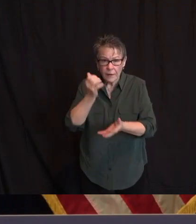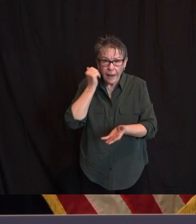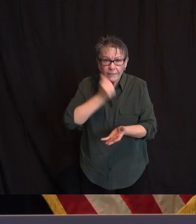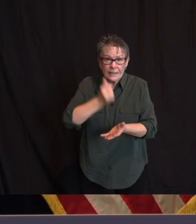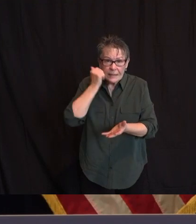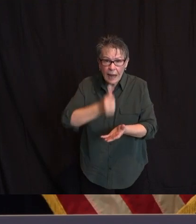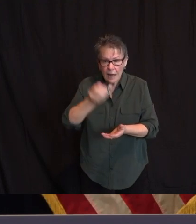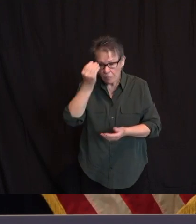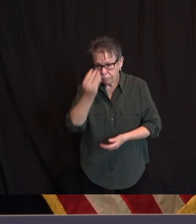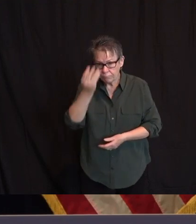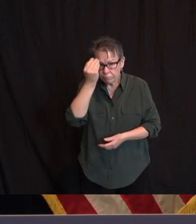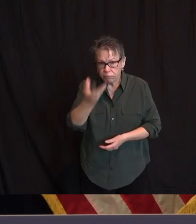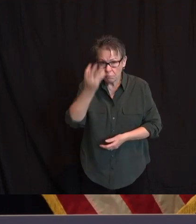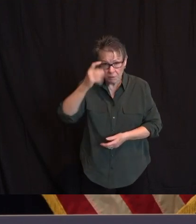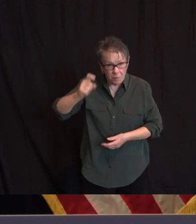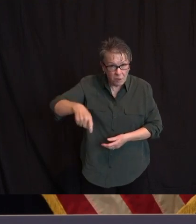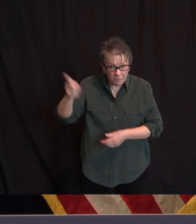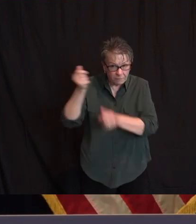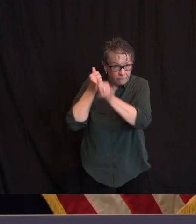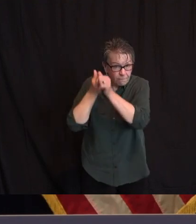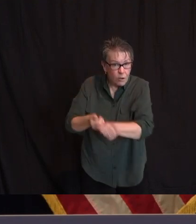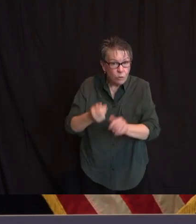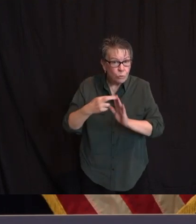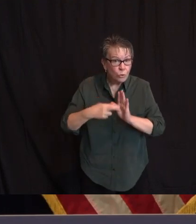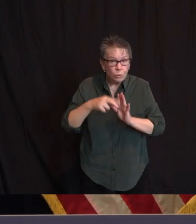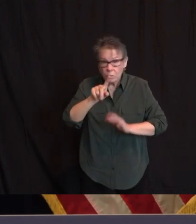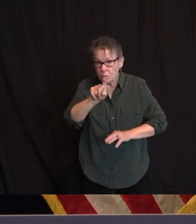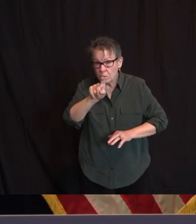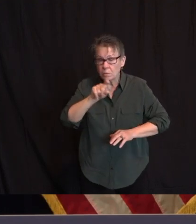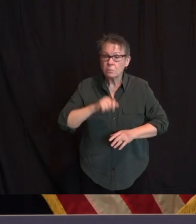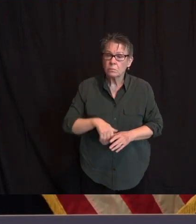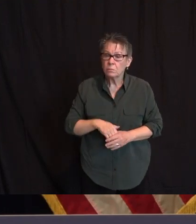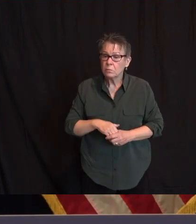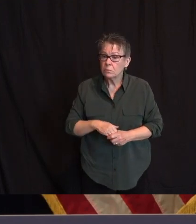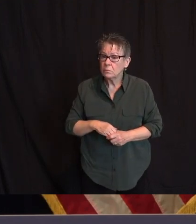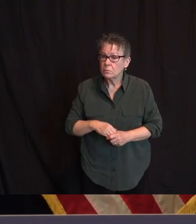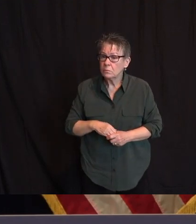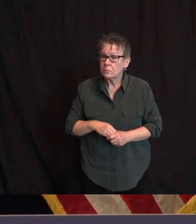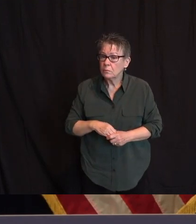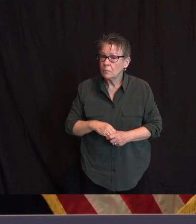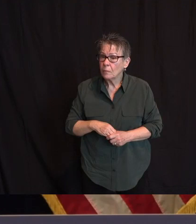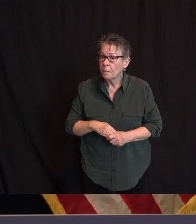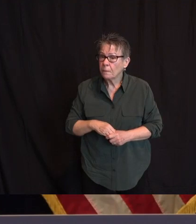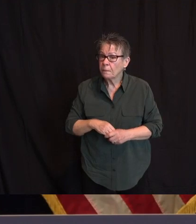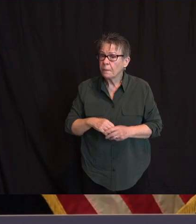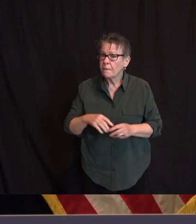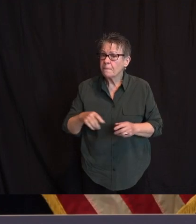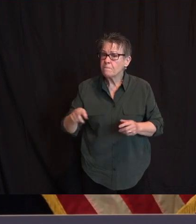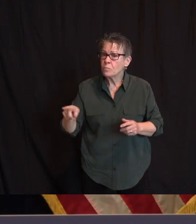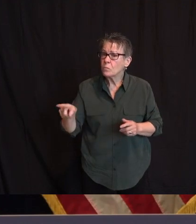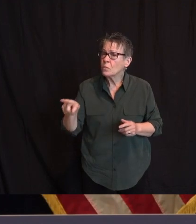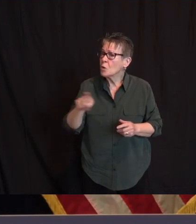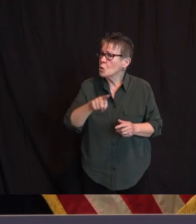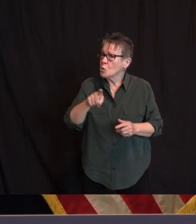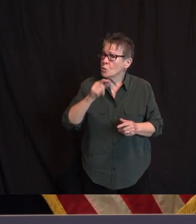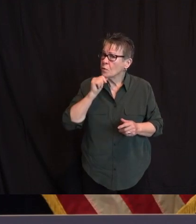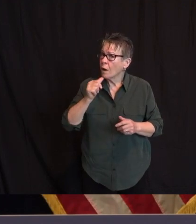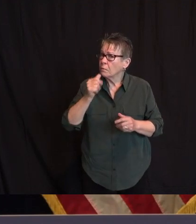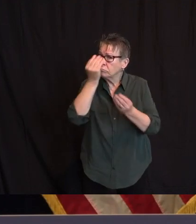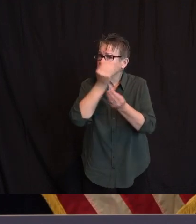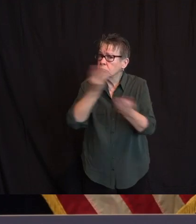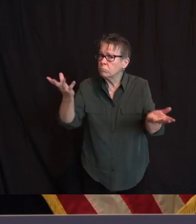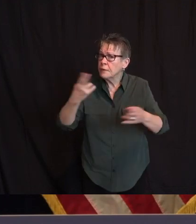probably going to be impacted pretty severely by COVID. Could you speak to that, please? Jersey City is offering a voluntary